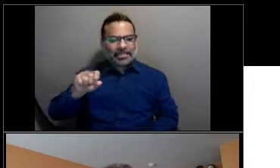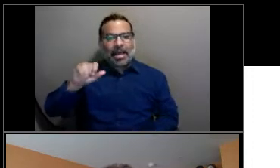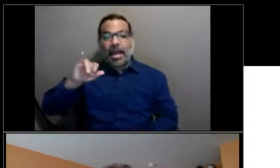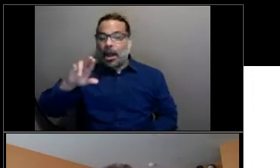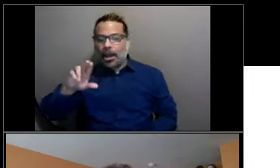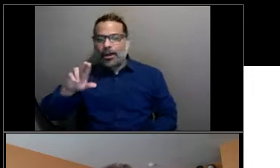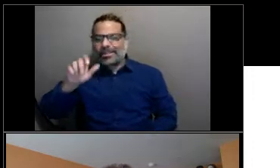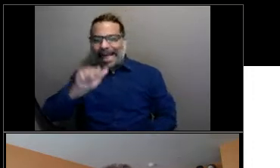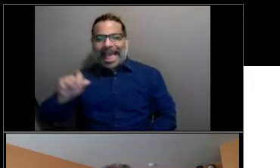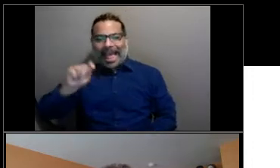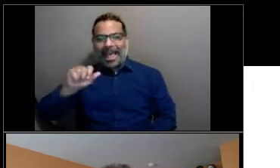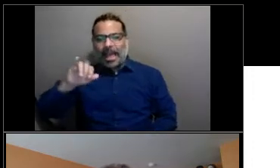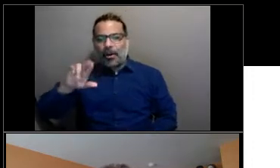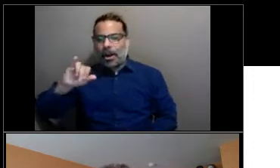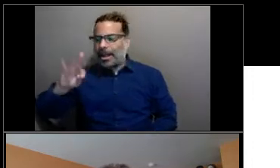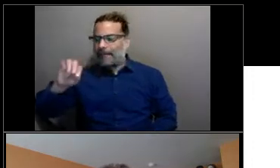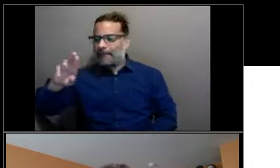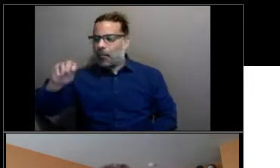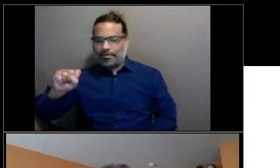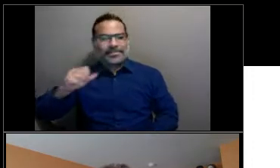Informs. And next, please.